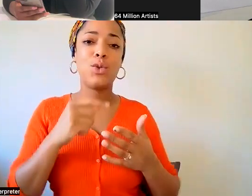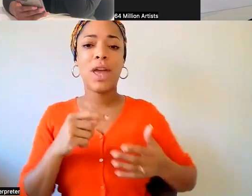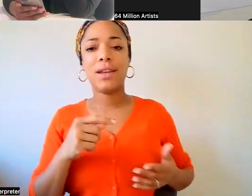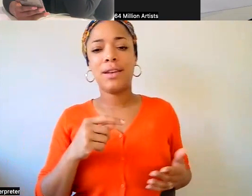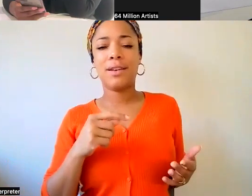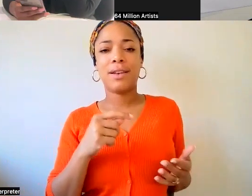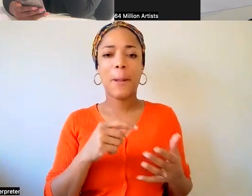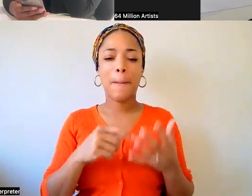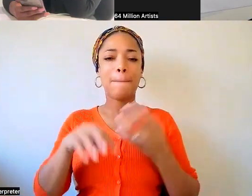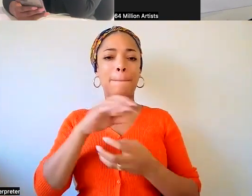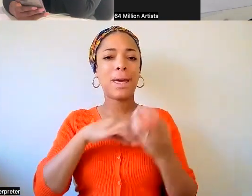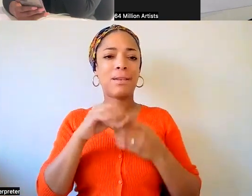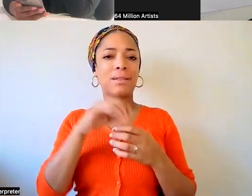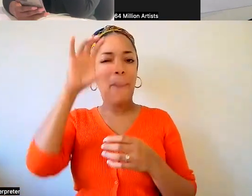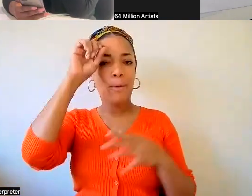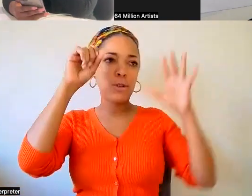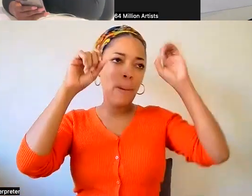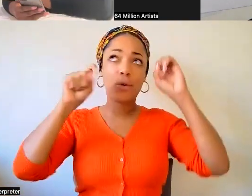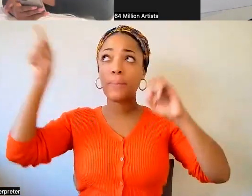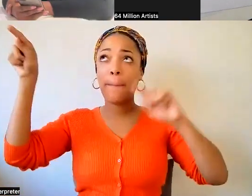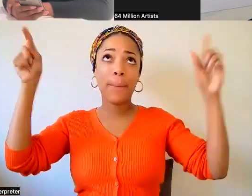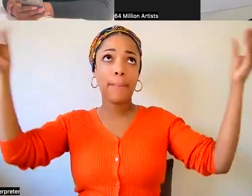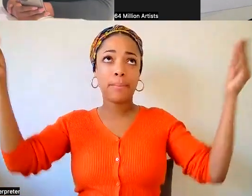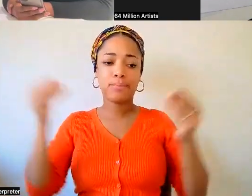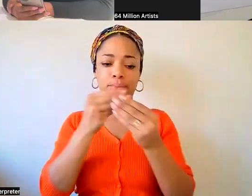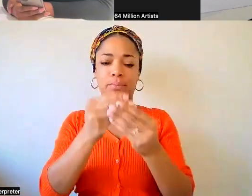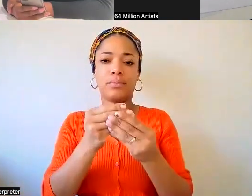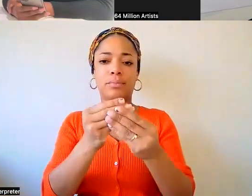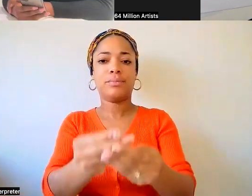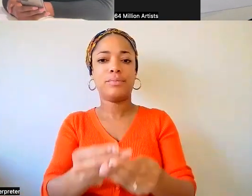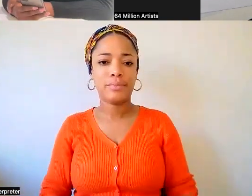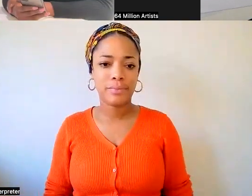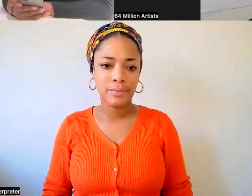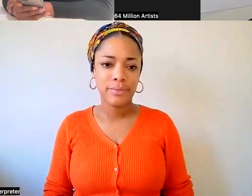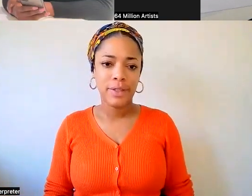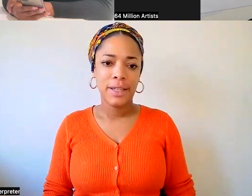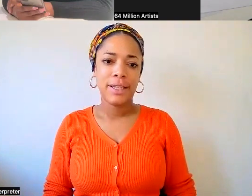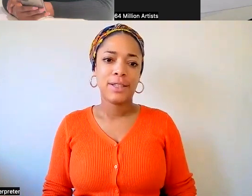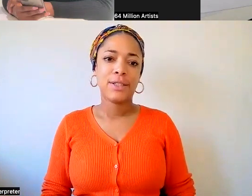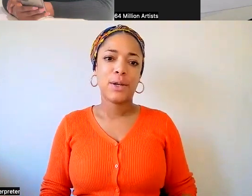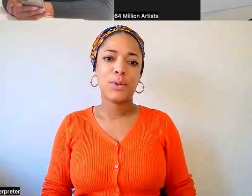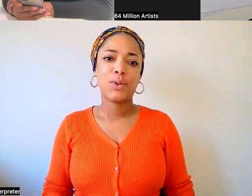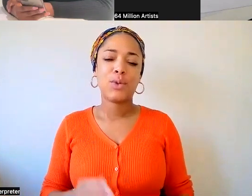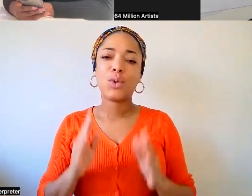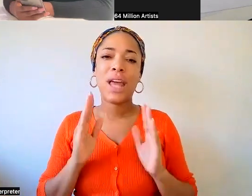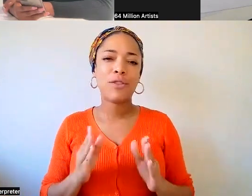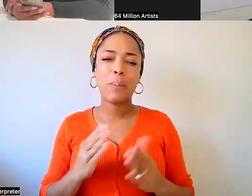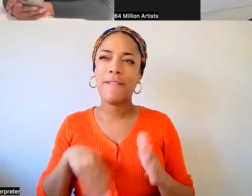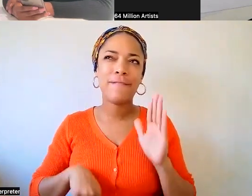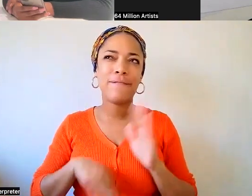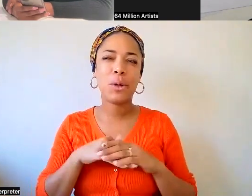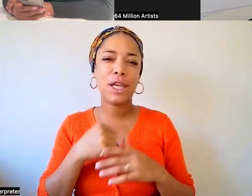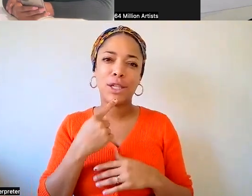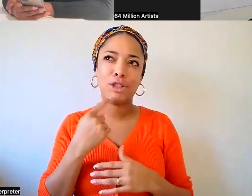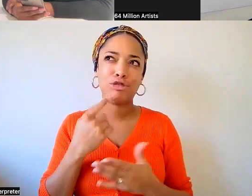memories, mix them up, all right? So you must never worry about that. You don't have to be totally truthful if you don't want to be. Well, I love that we can steal and we